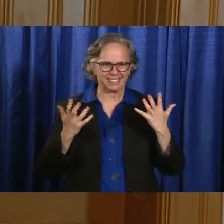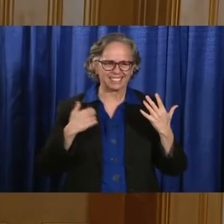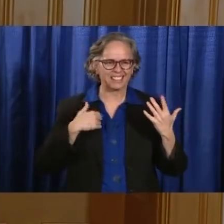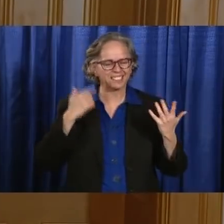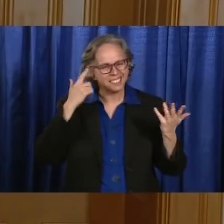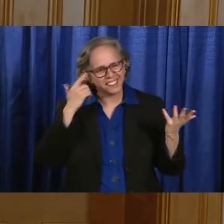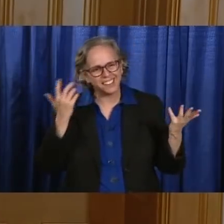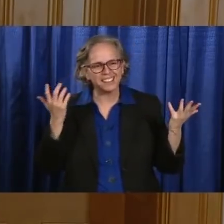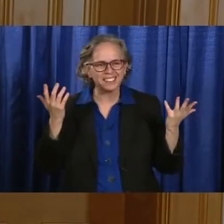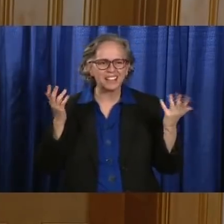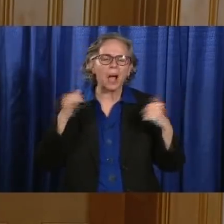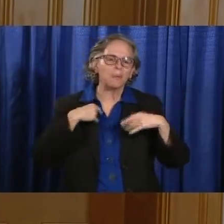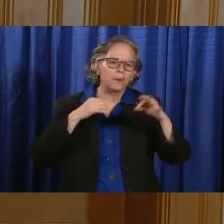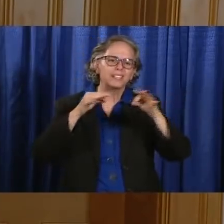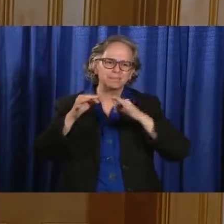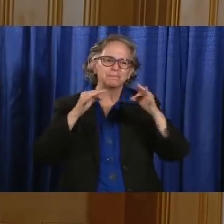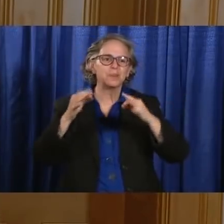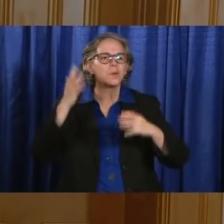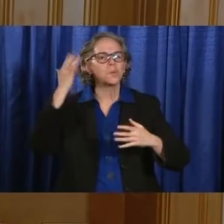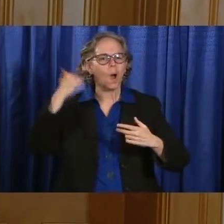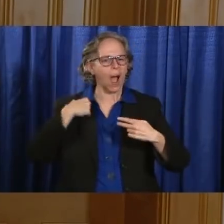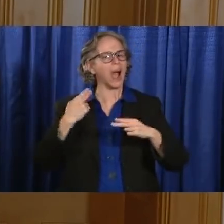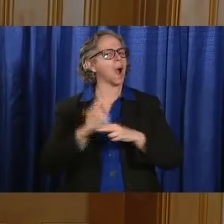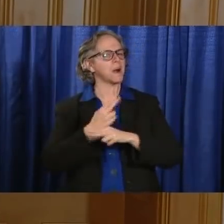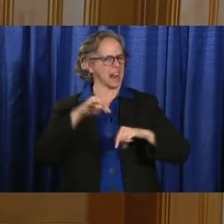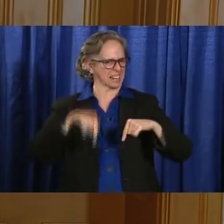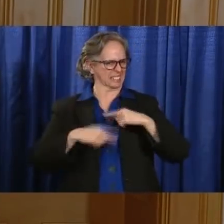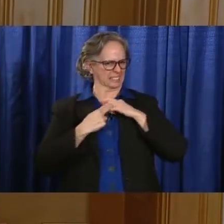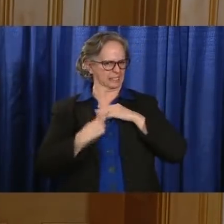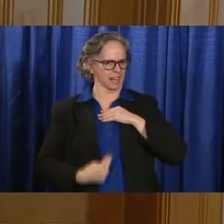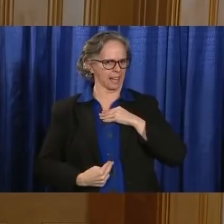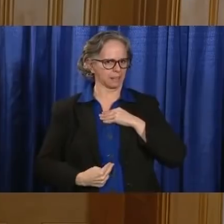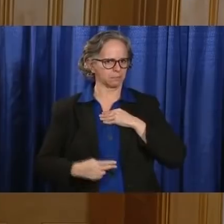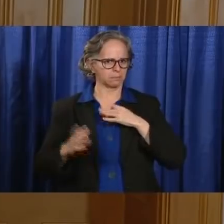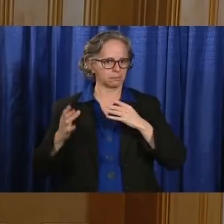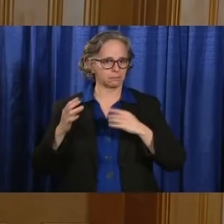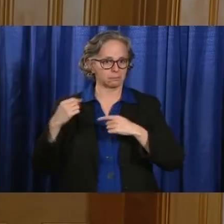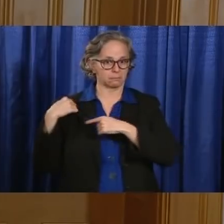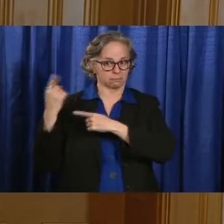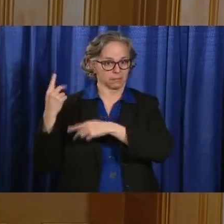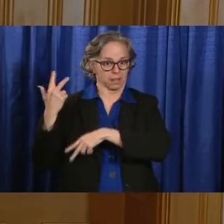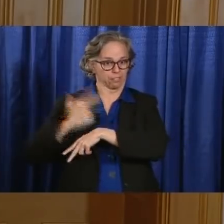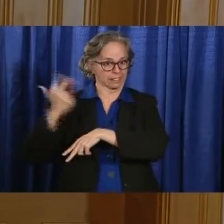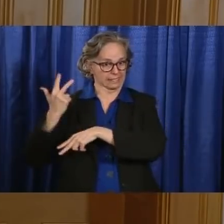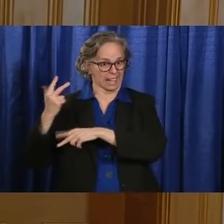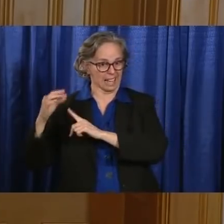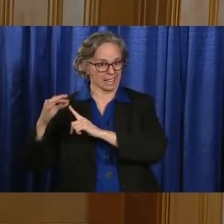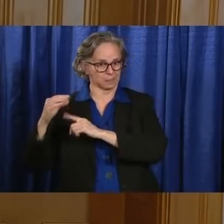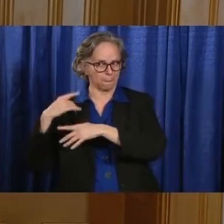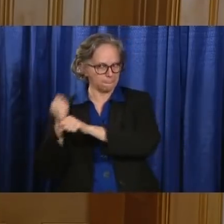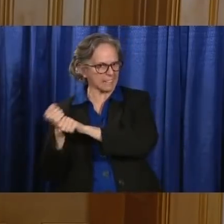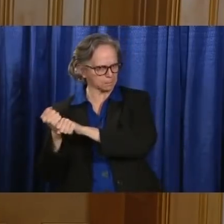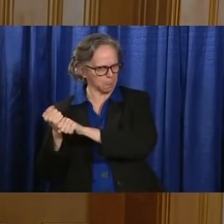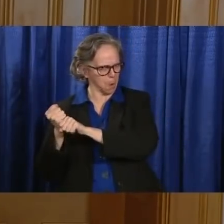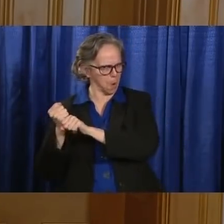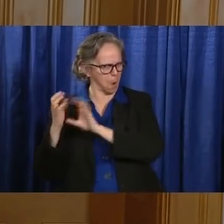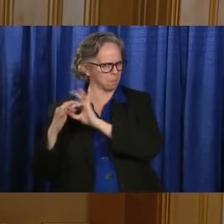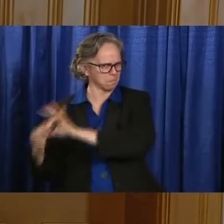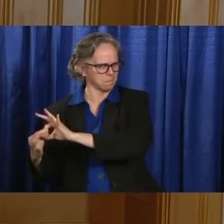story about these ties, with the exception of 3 days that we devoted on the ties to baseball, what should have been opening day.